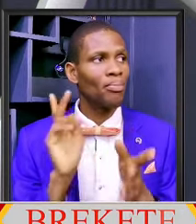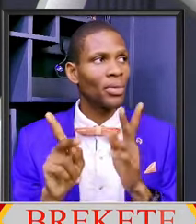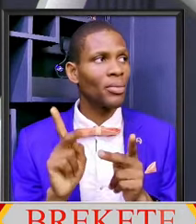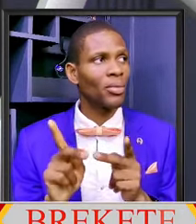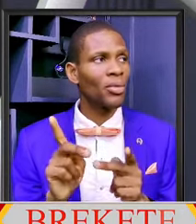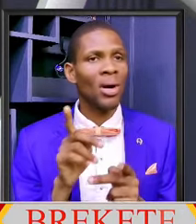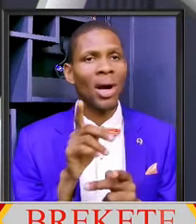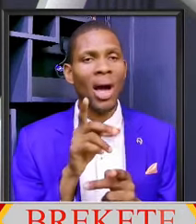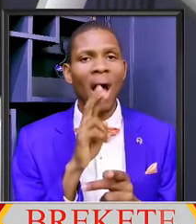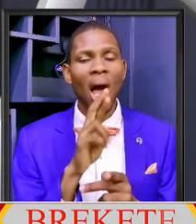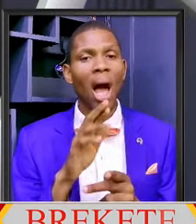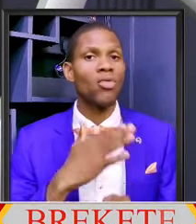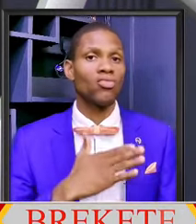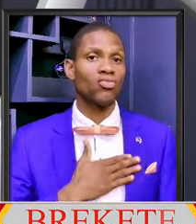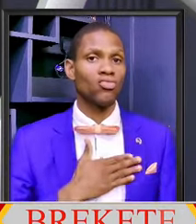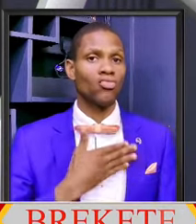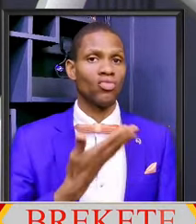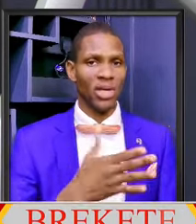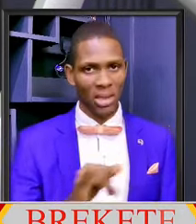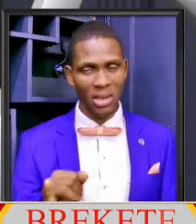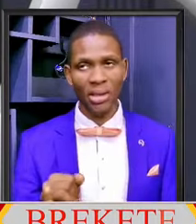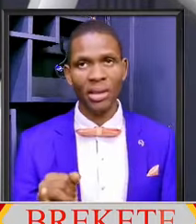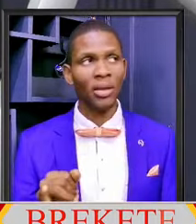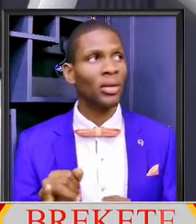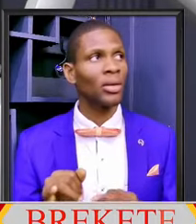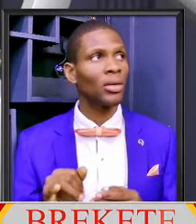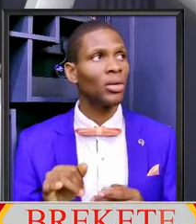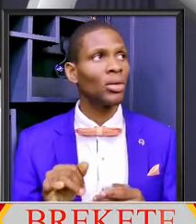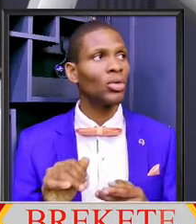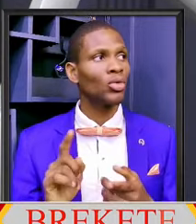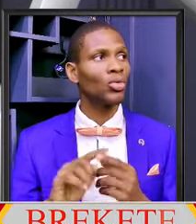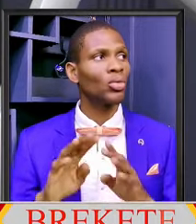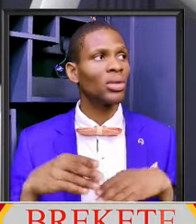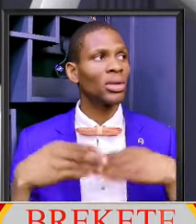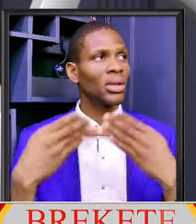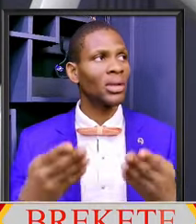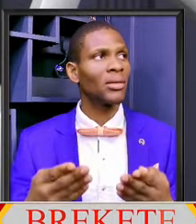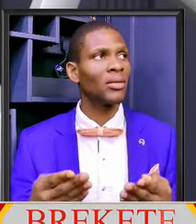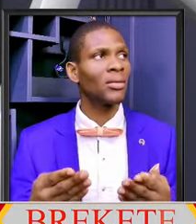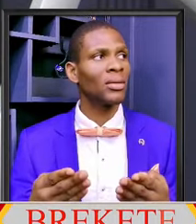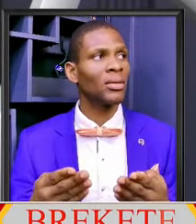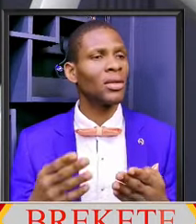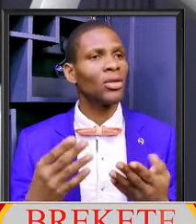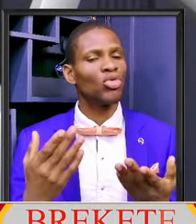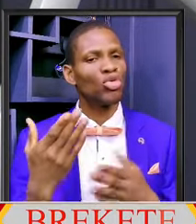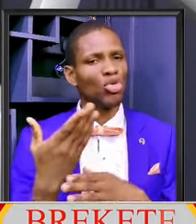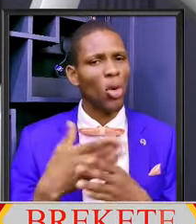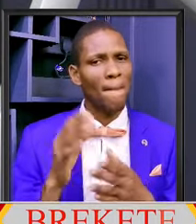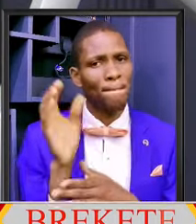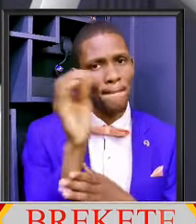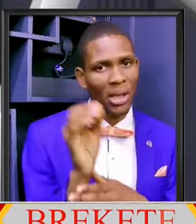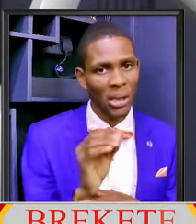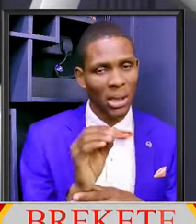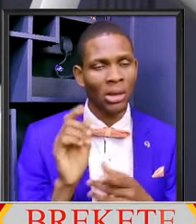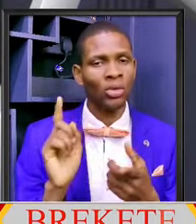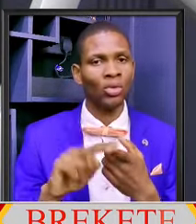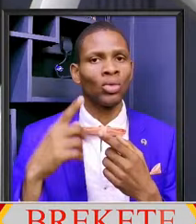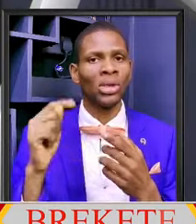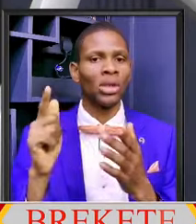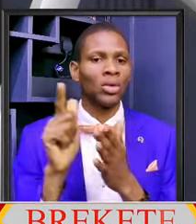people are willing to give certain percentage to the